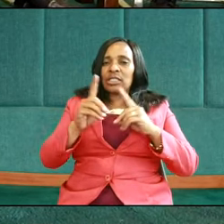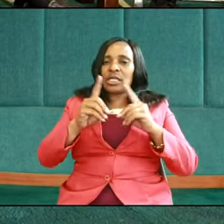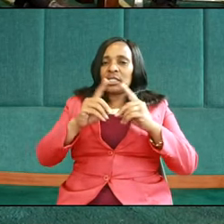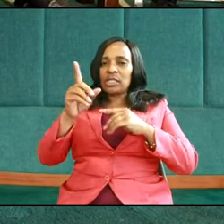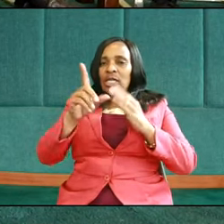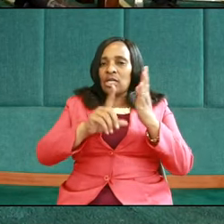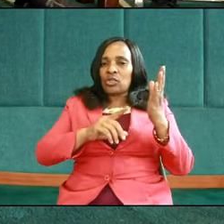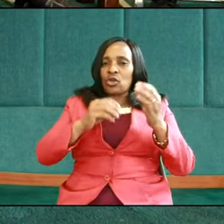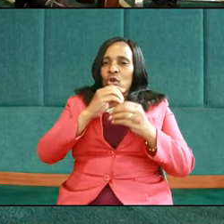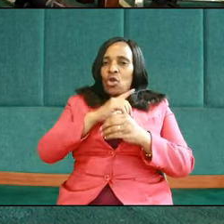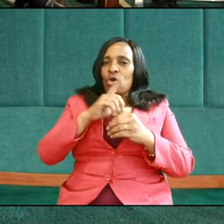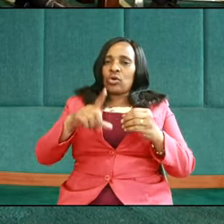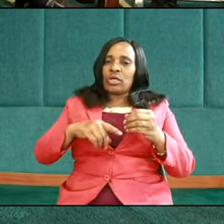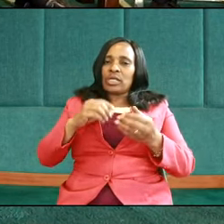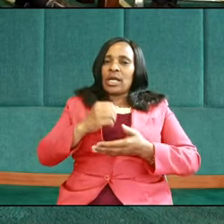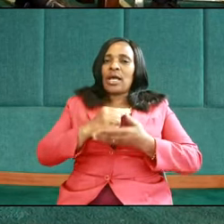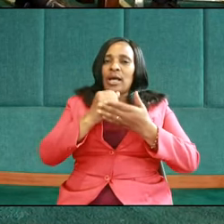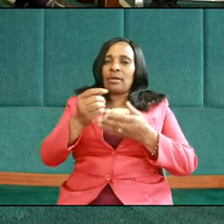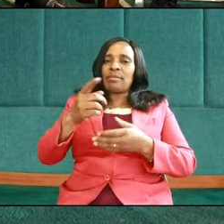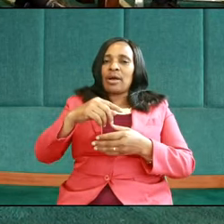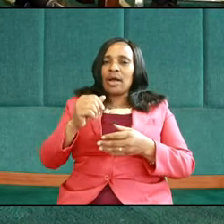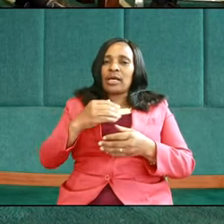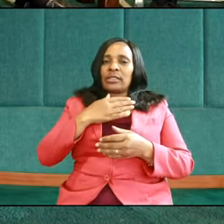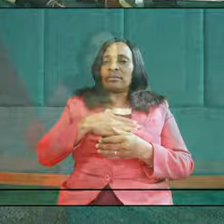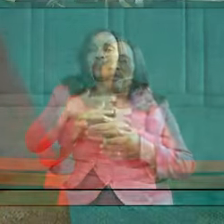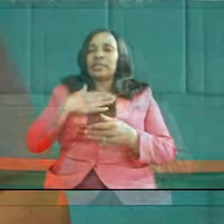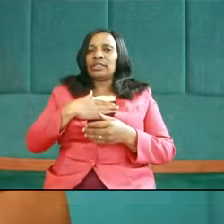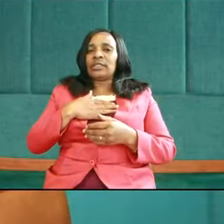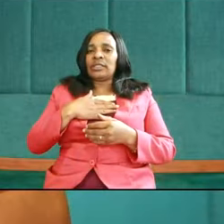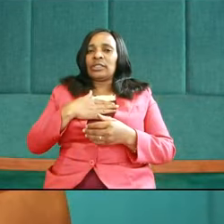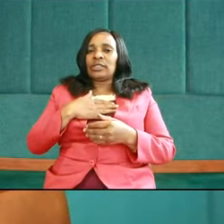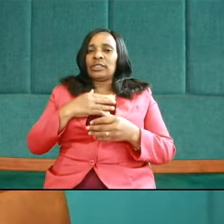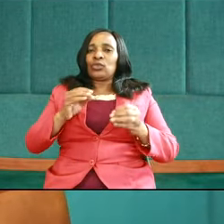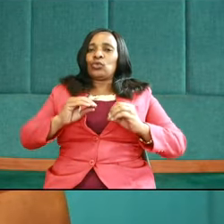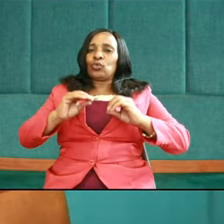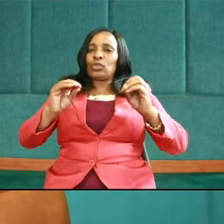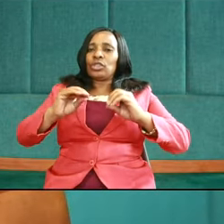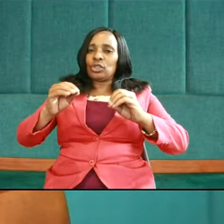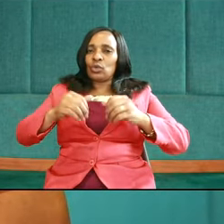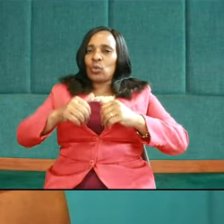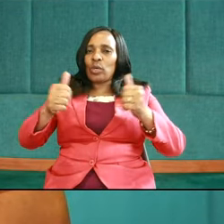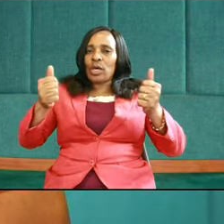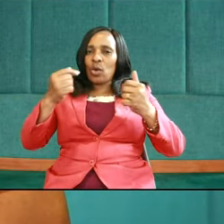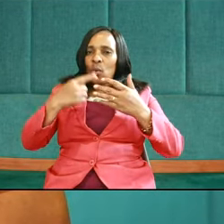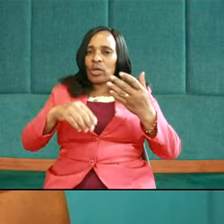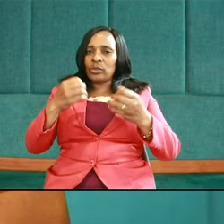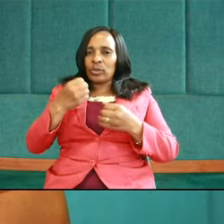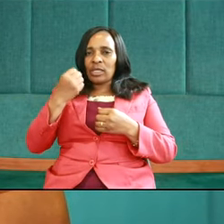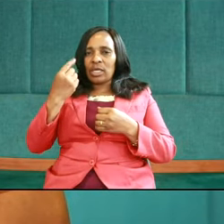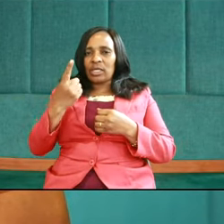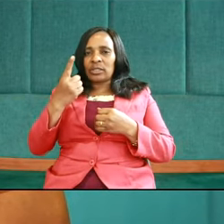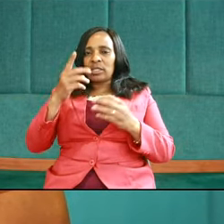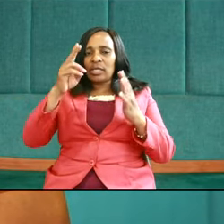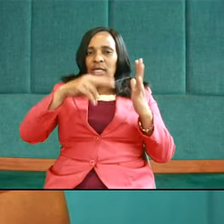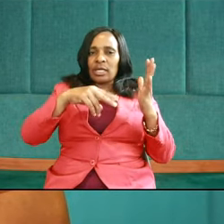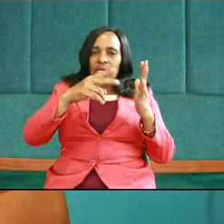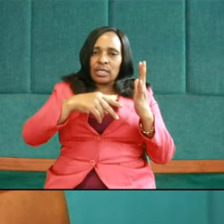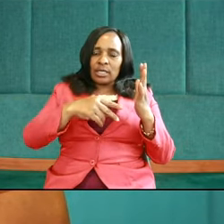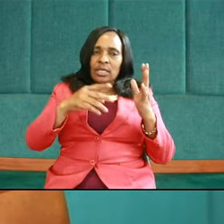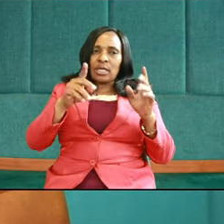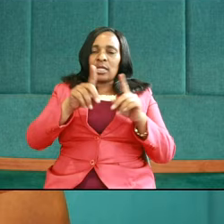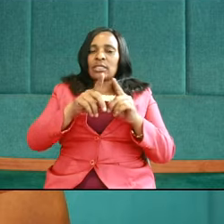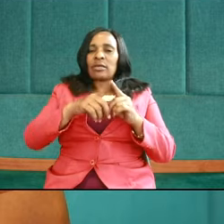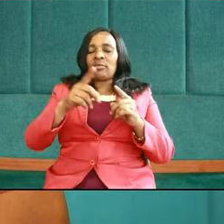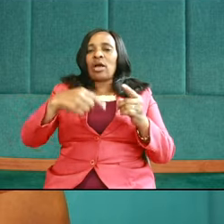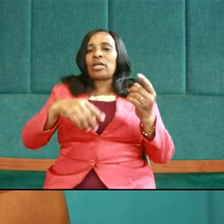Lord. Please help us to teach well what we have understood by reading, and for not us